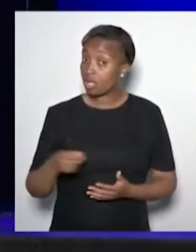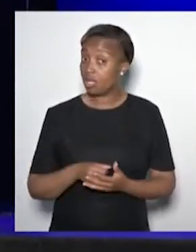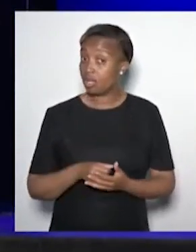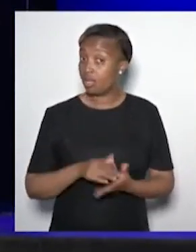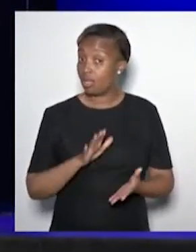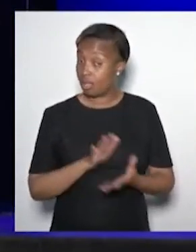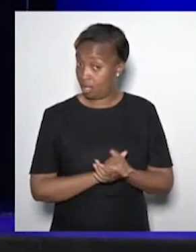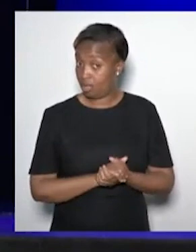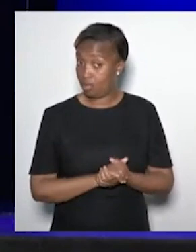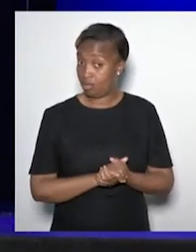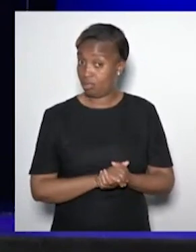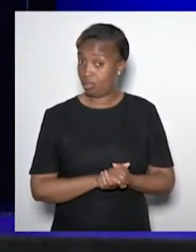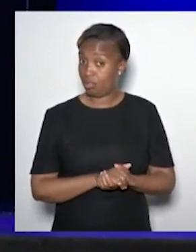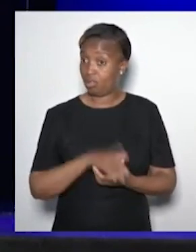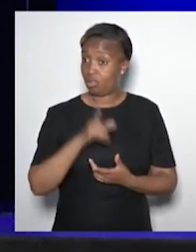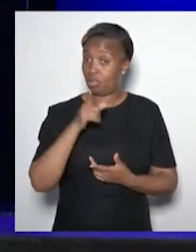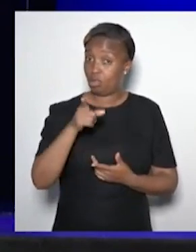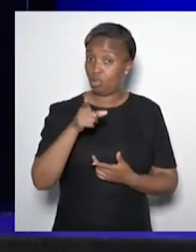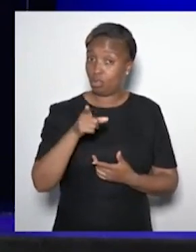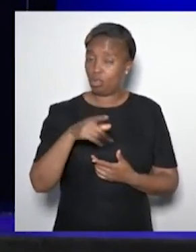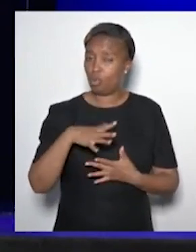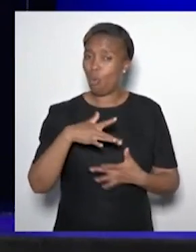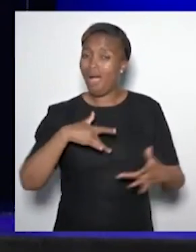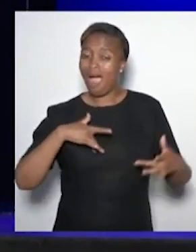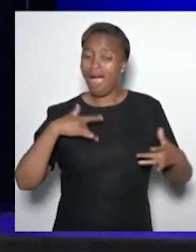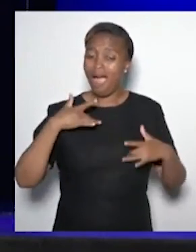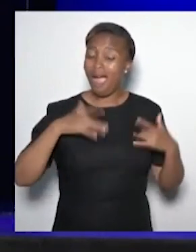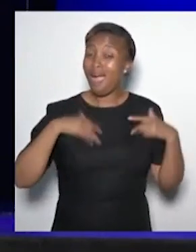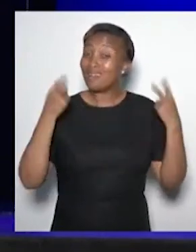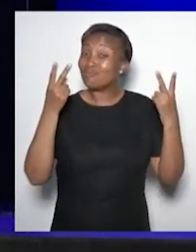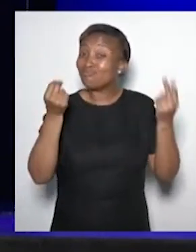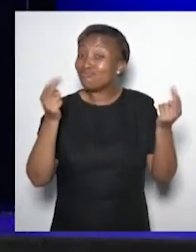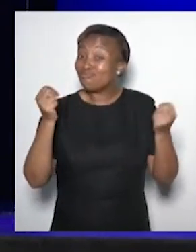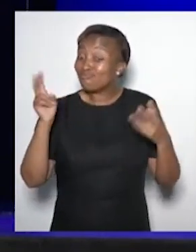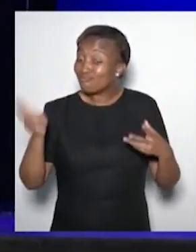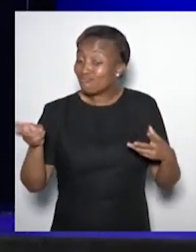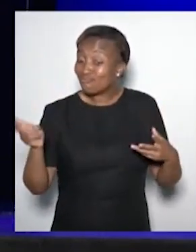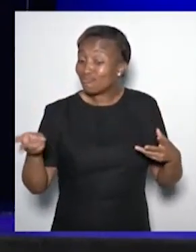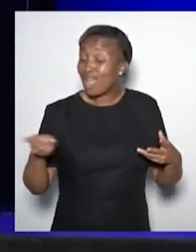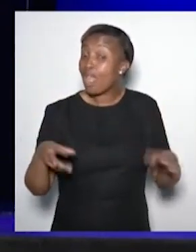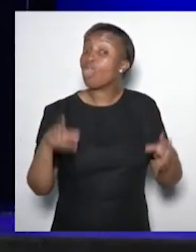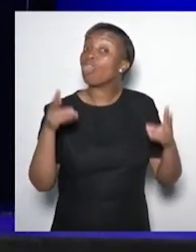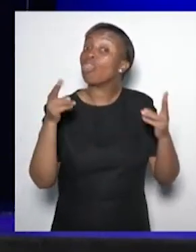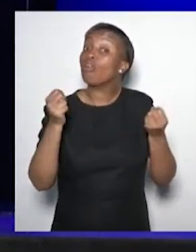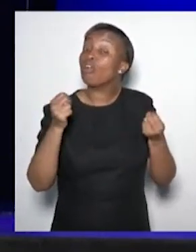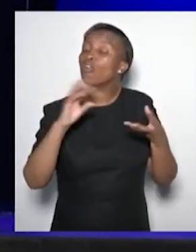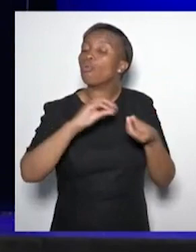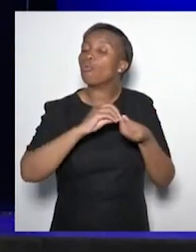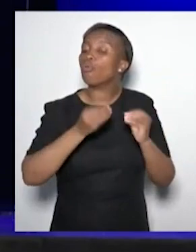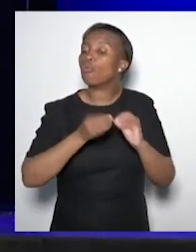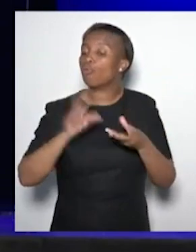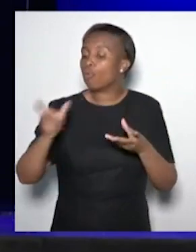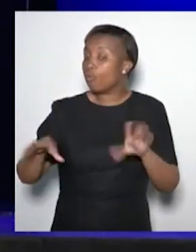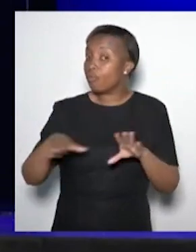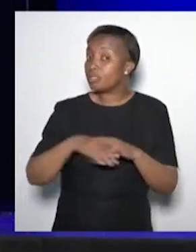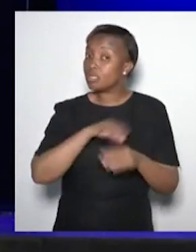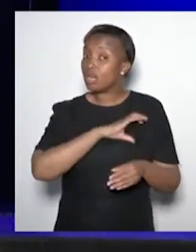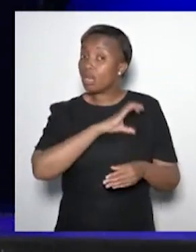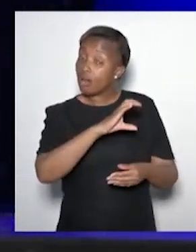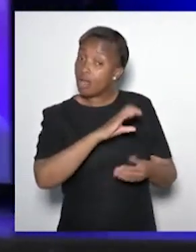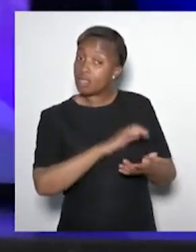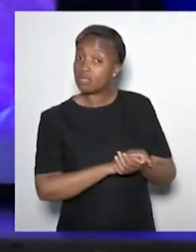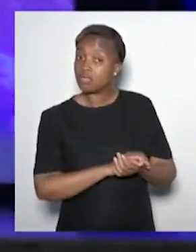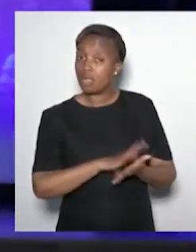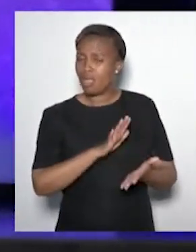you happen to be regenerated, and you happen to be a new creation in Christ, and